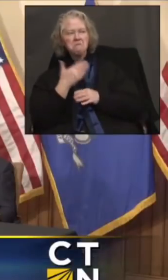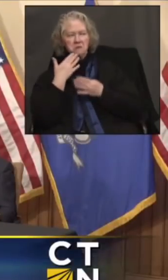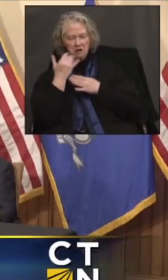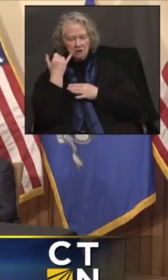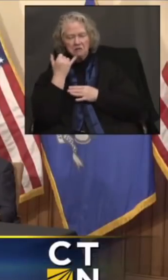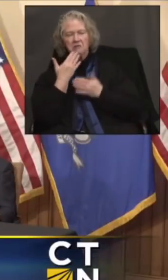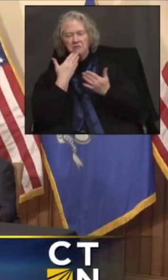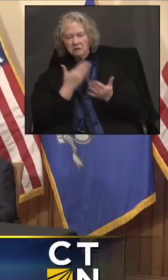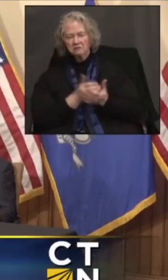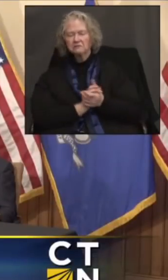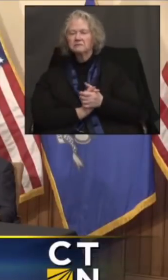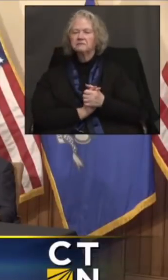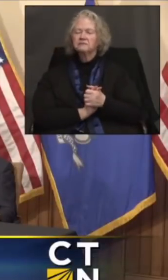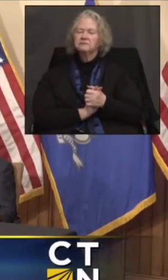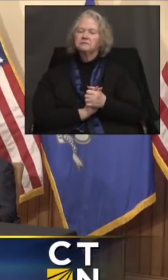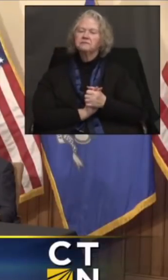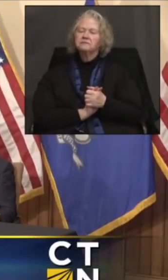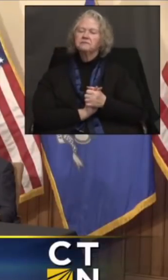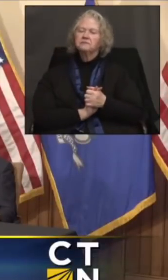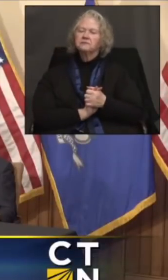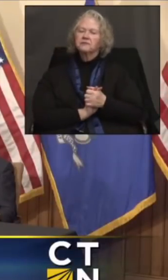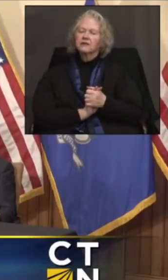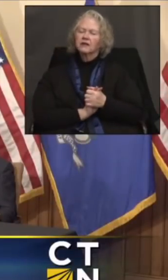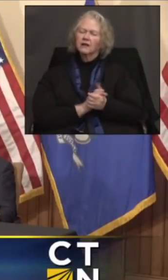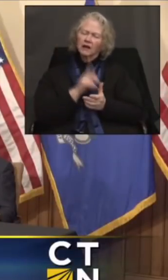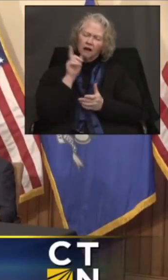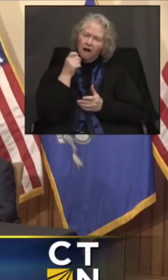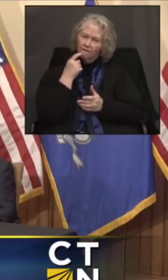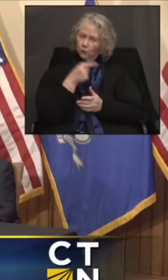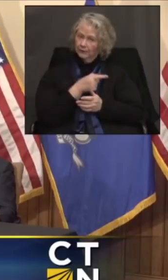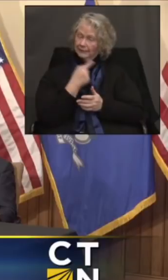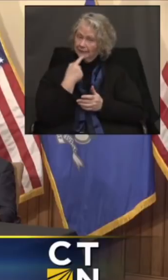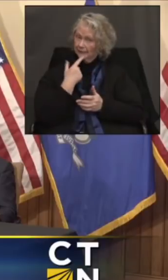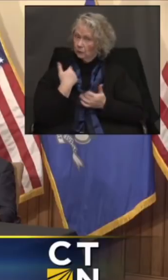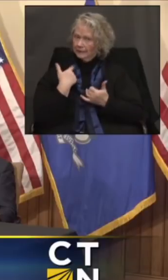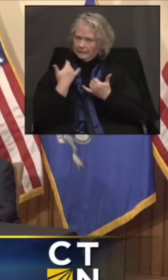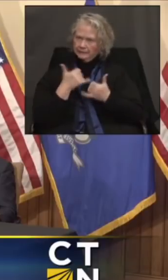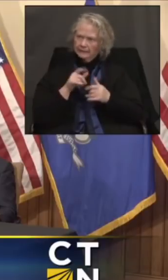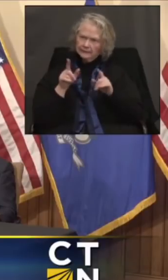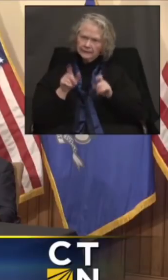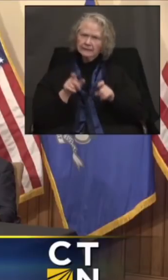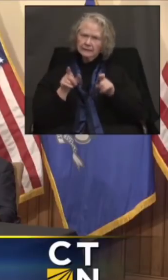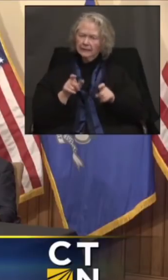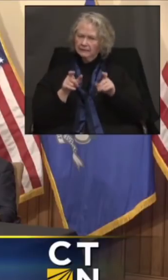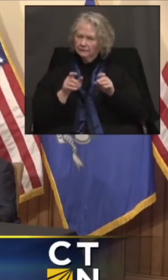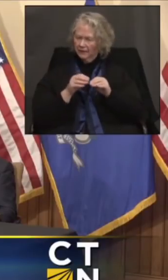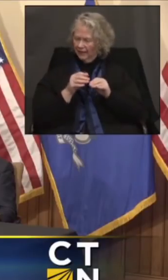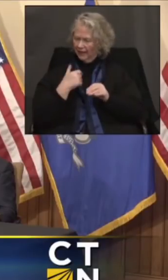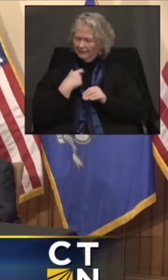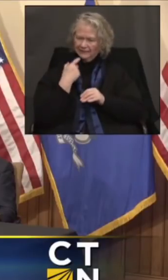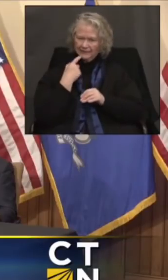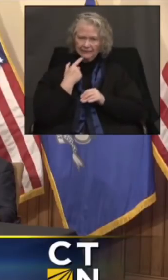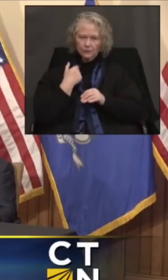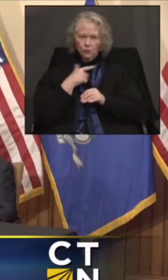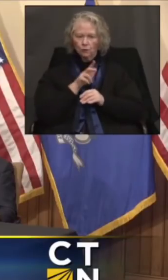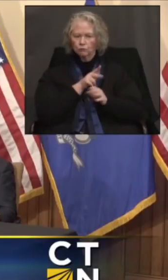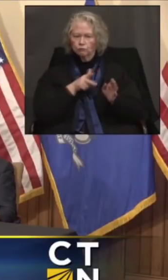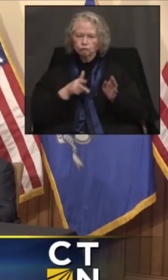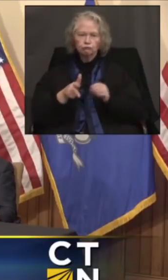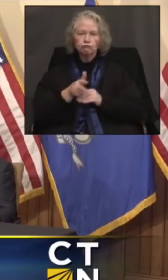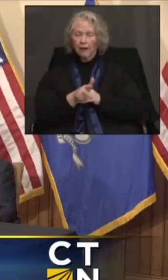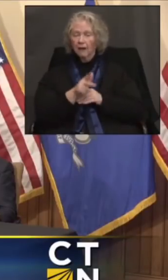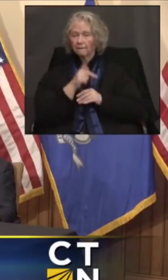it. And also, Governor, you said that we are continuing to do a lot of testing. I was actually at a drive-up testing site